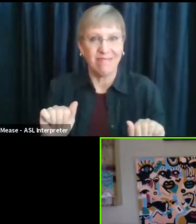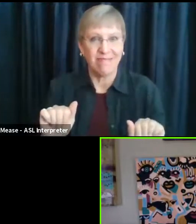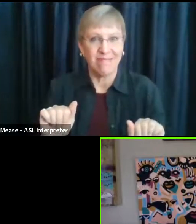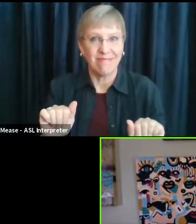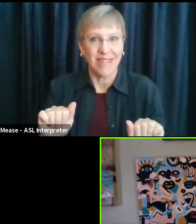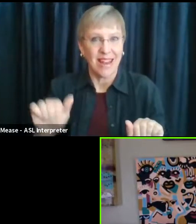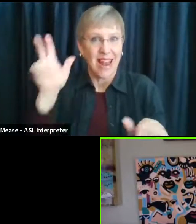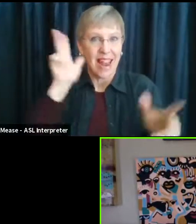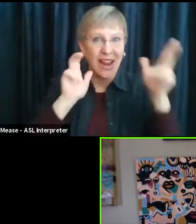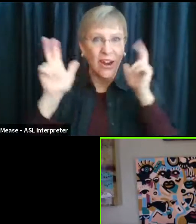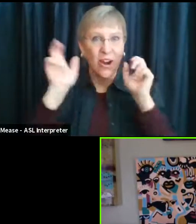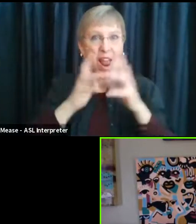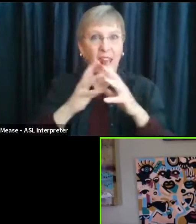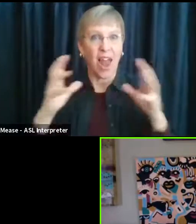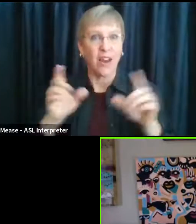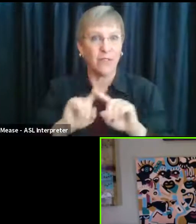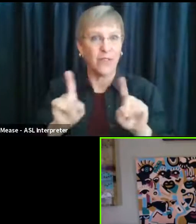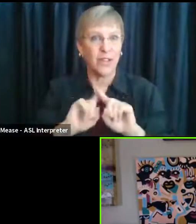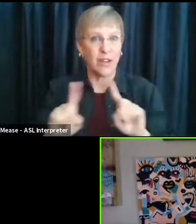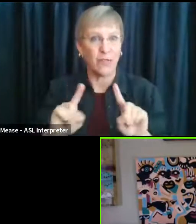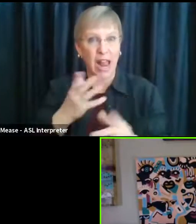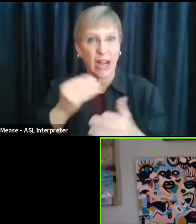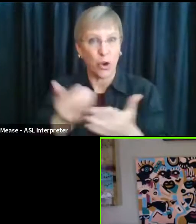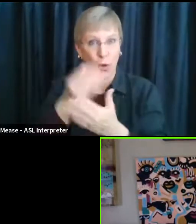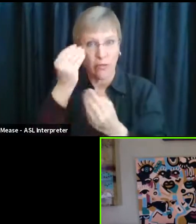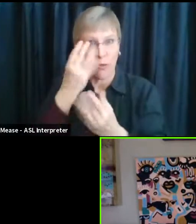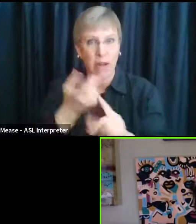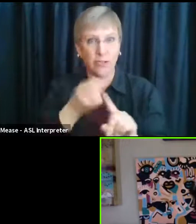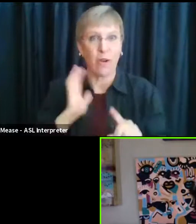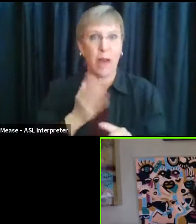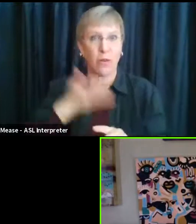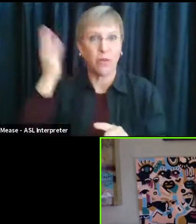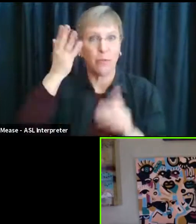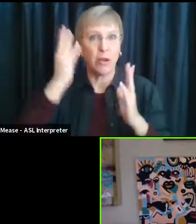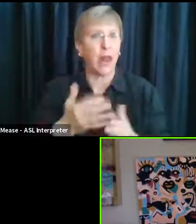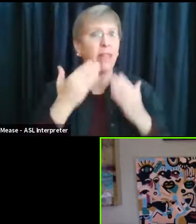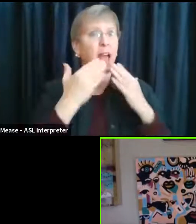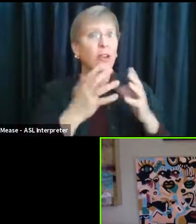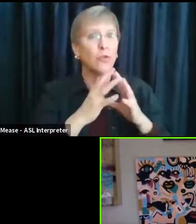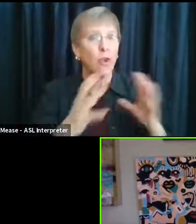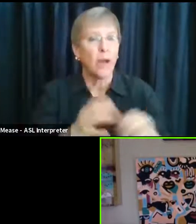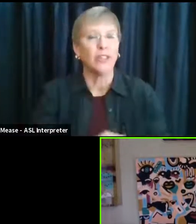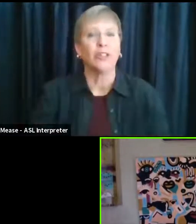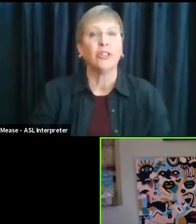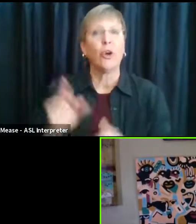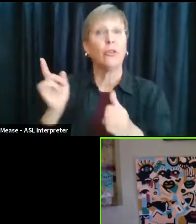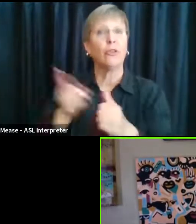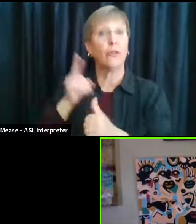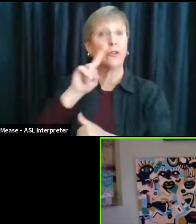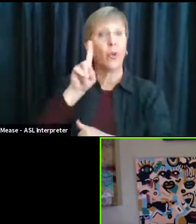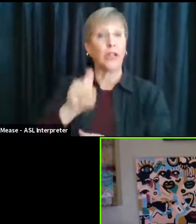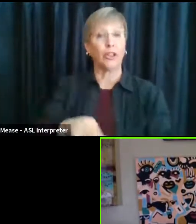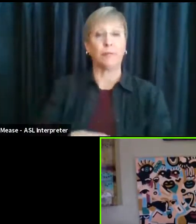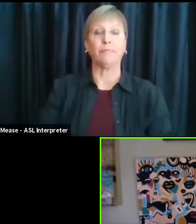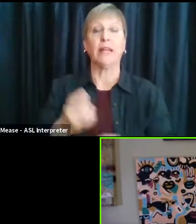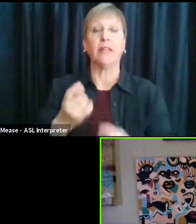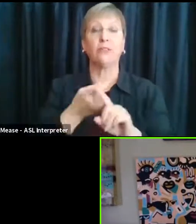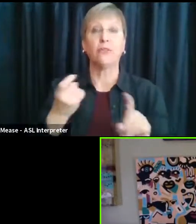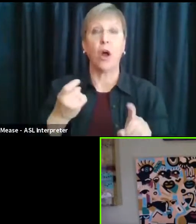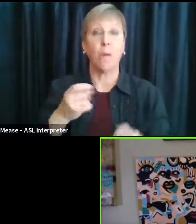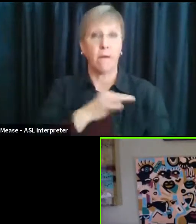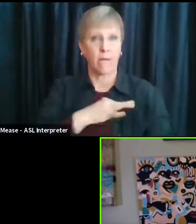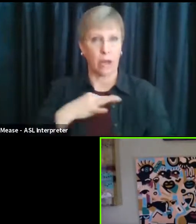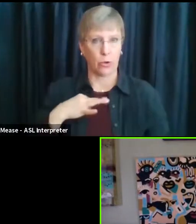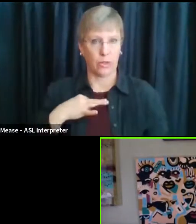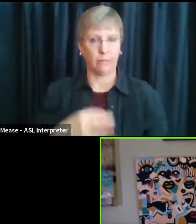hear lots of different and new information from our speaker today. Thank you so much. Okay, so this first question is from a